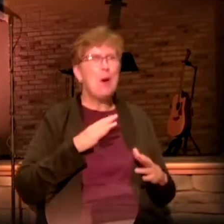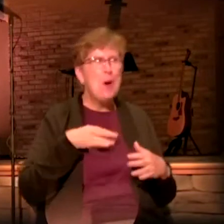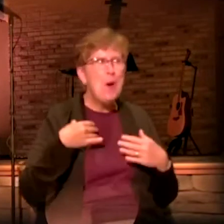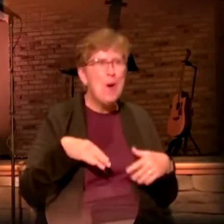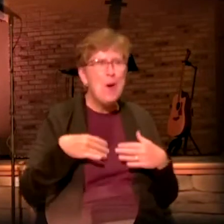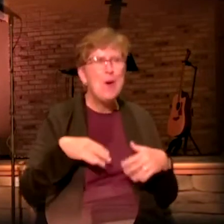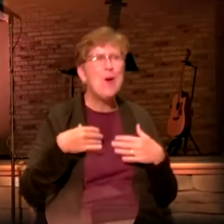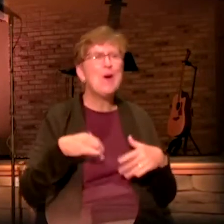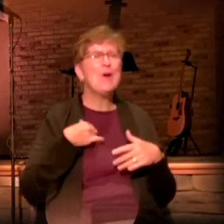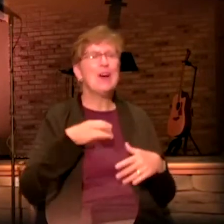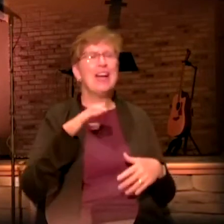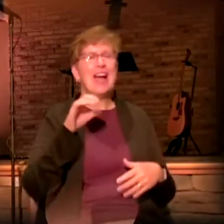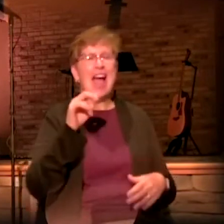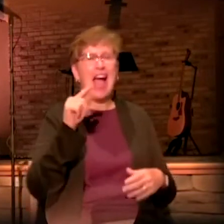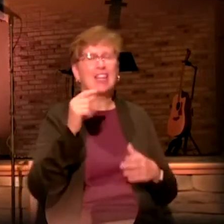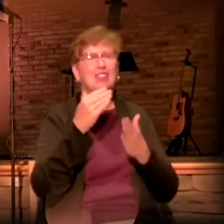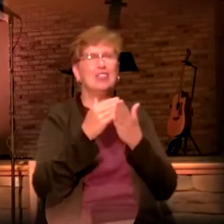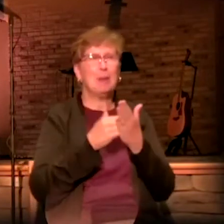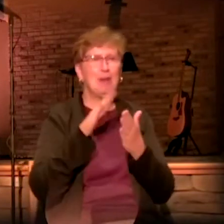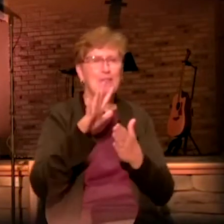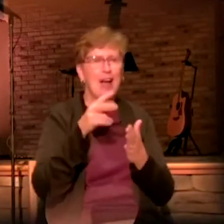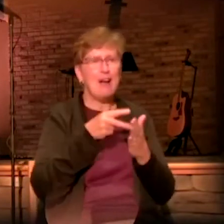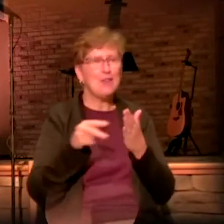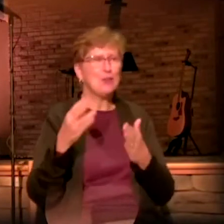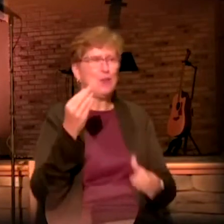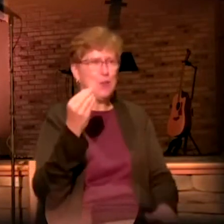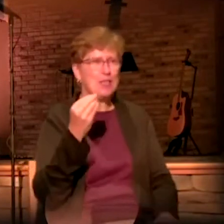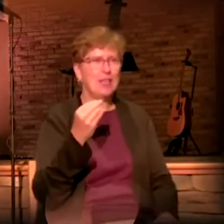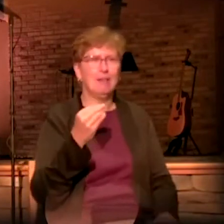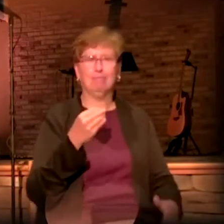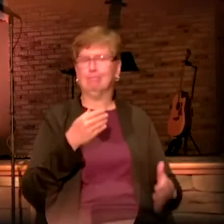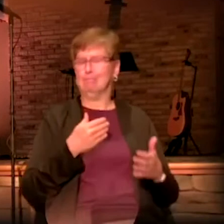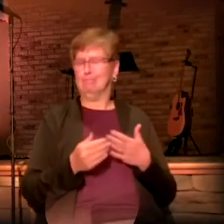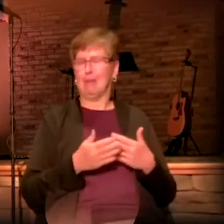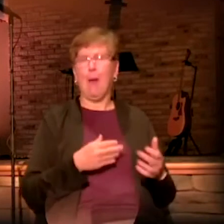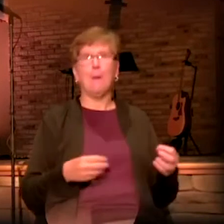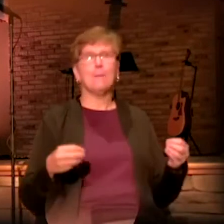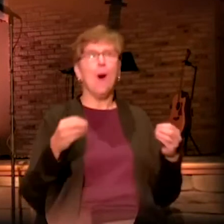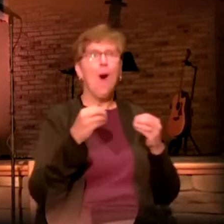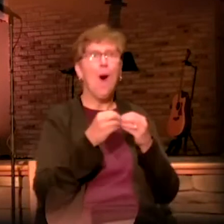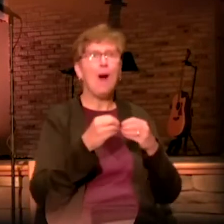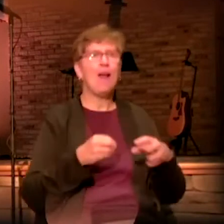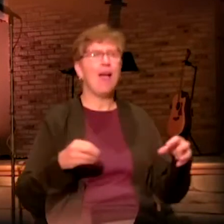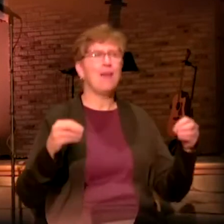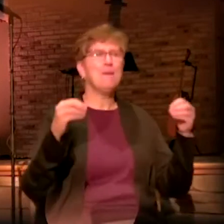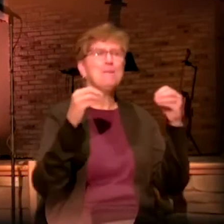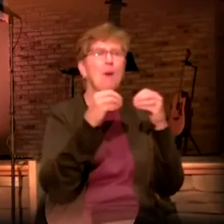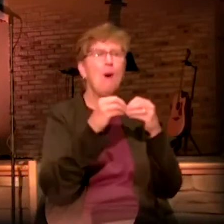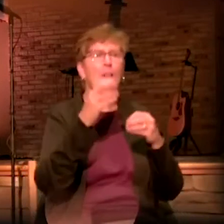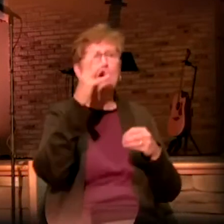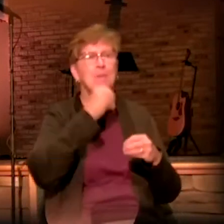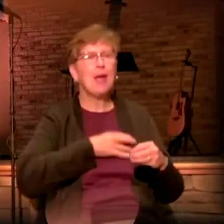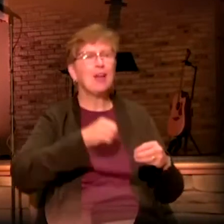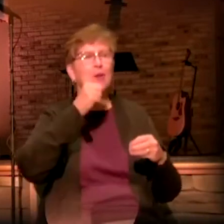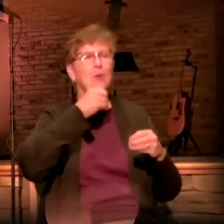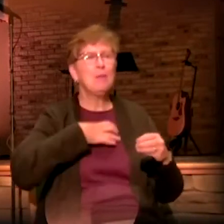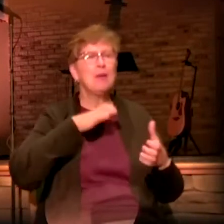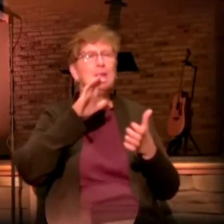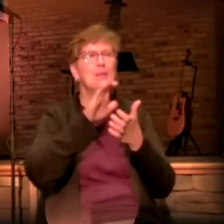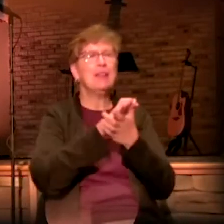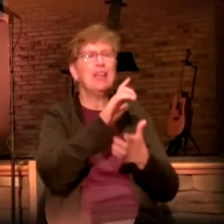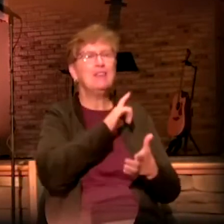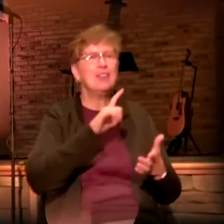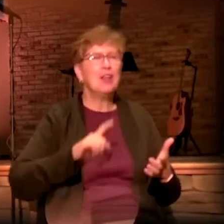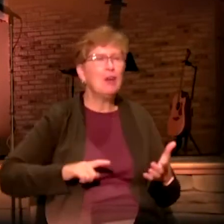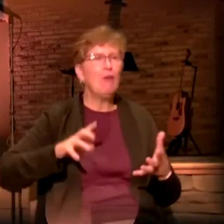chapter 5, verse 14, it says, "Nevertheless, more and more men and women believed in the Lord